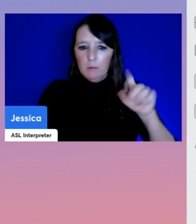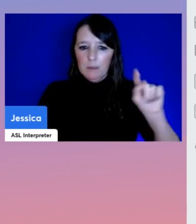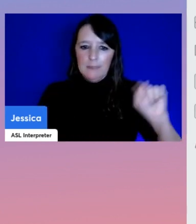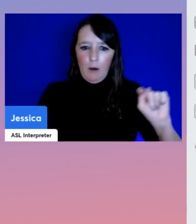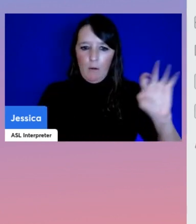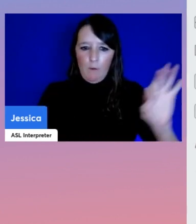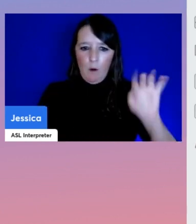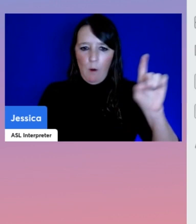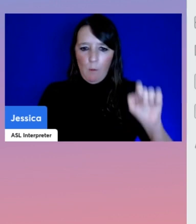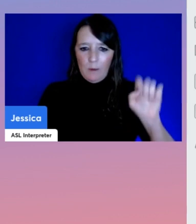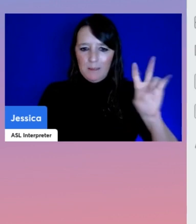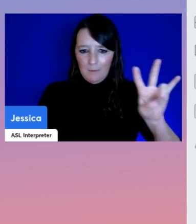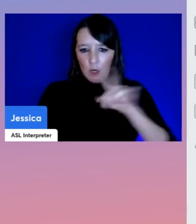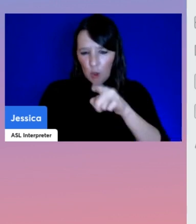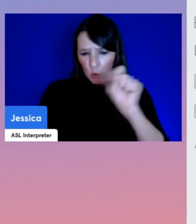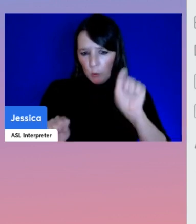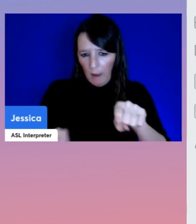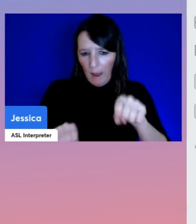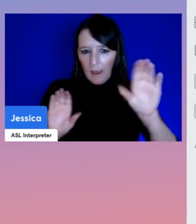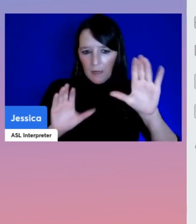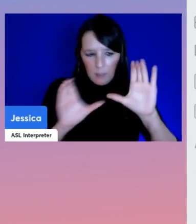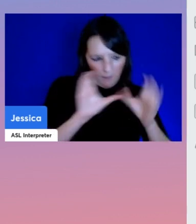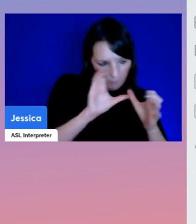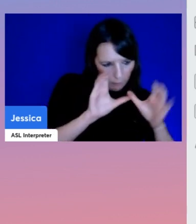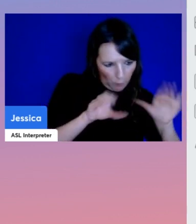configure a provider with output coming from